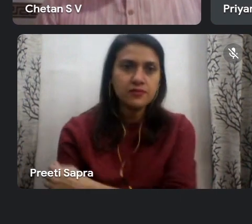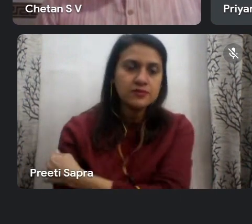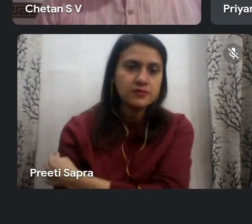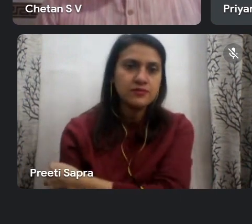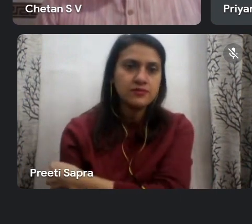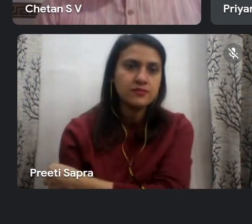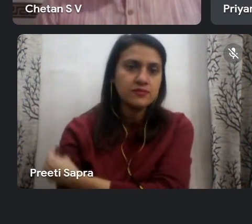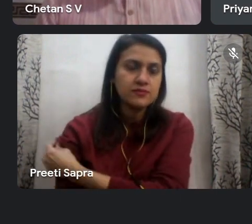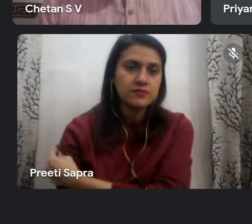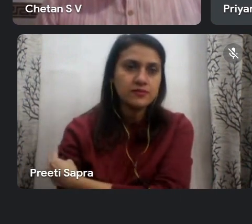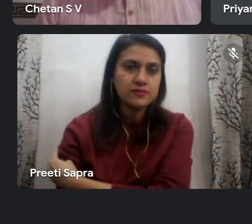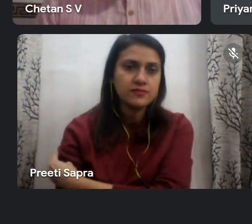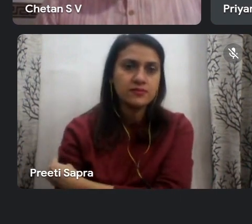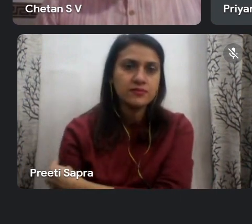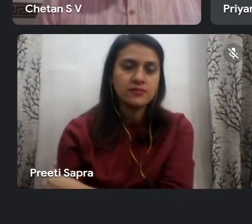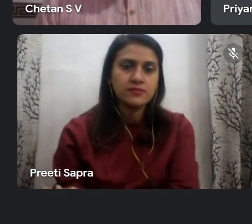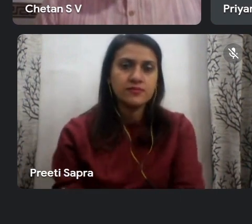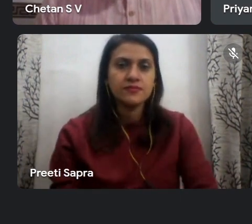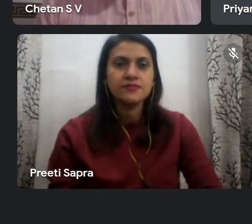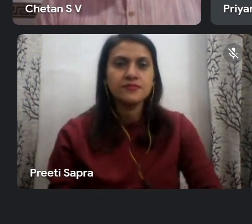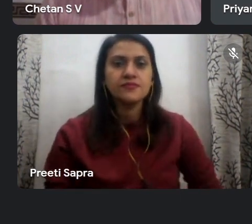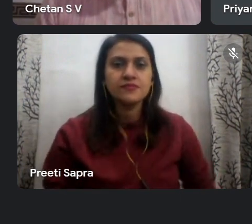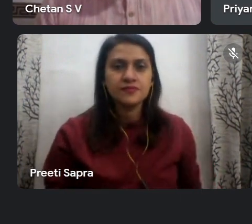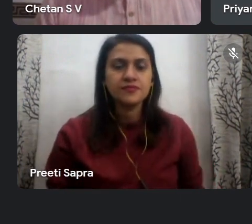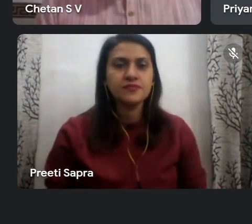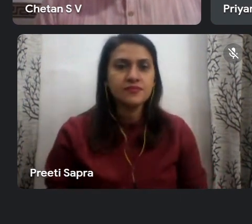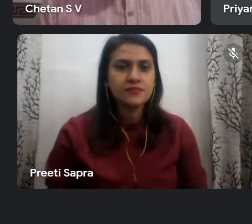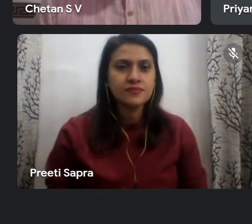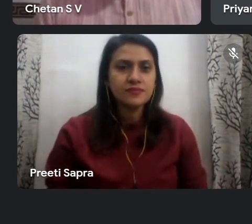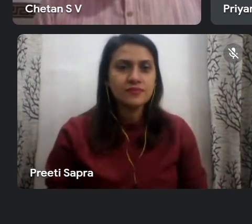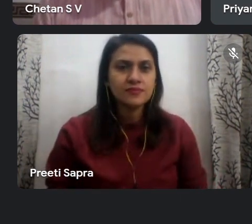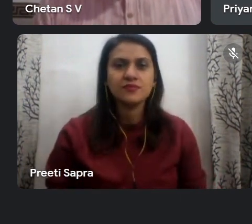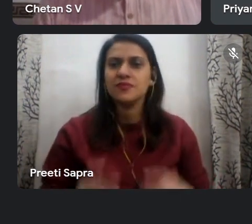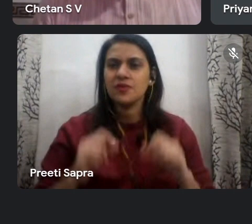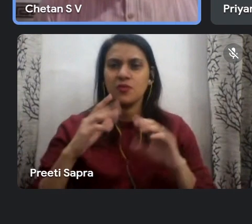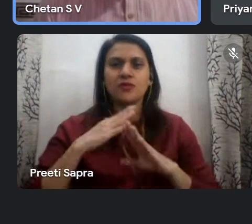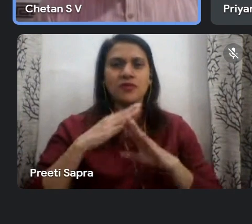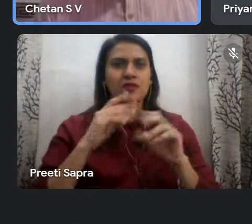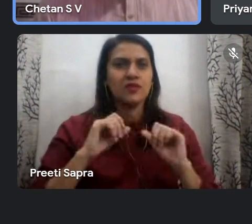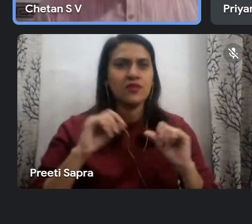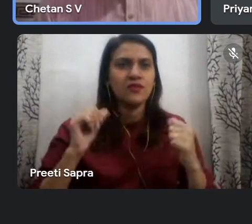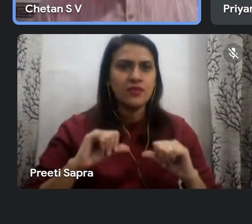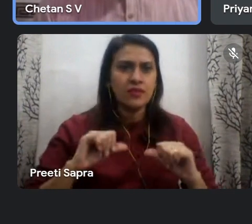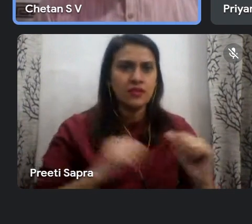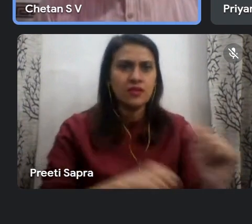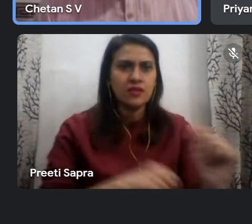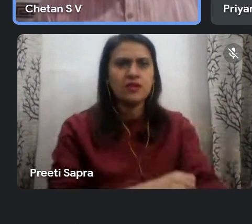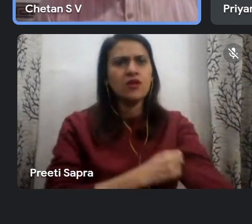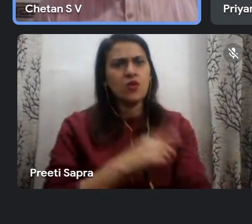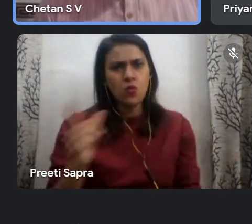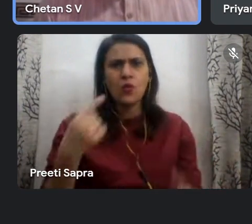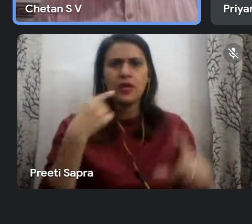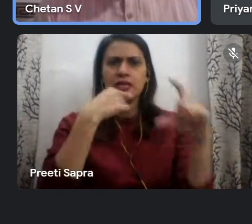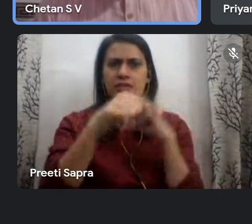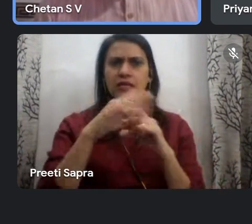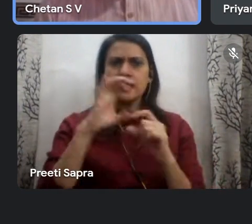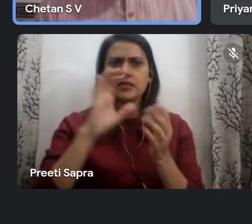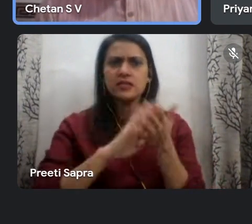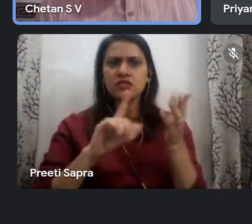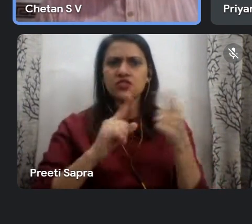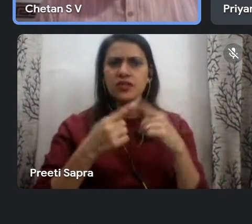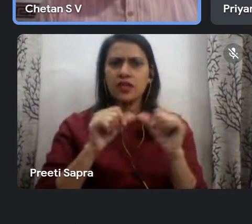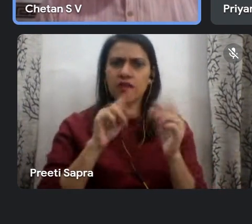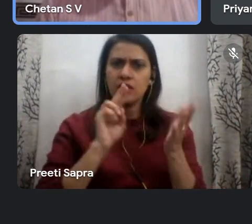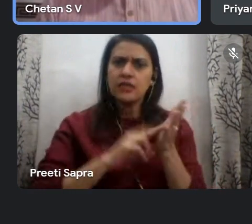Okay, for some reason I'm not able to present it. I'm sorry, but I'll speak. You can send it to my email and I can share it.